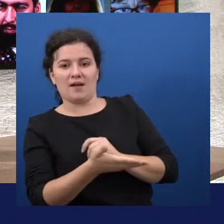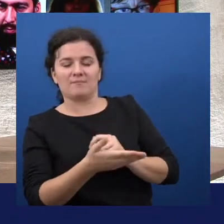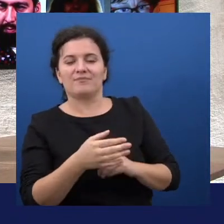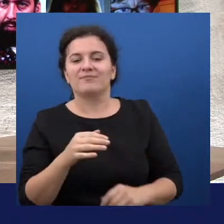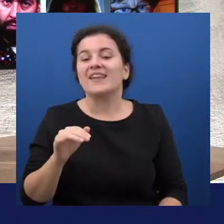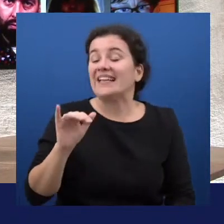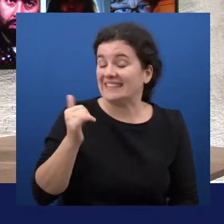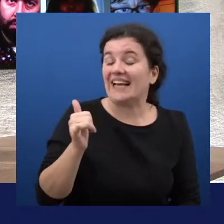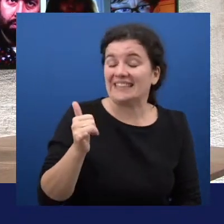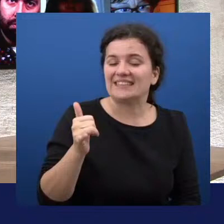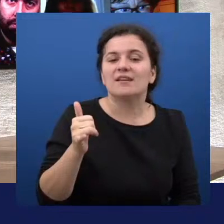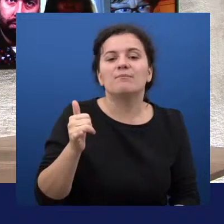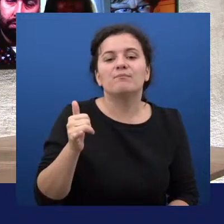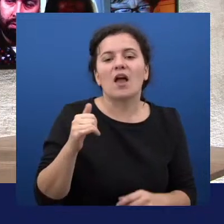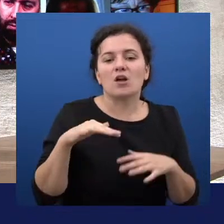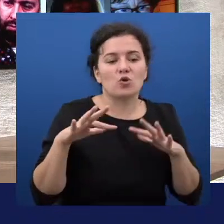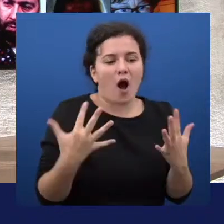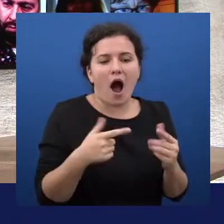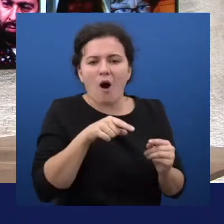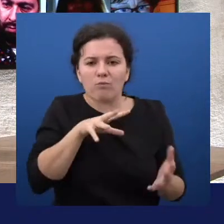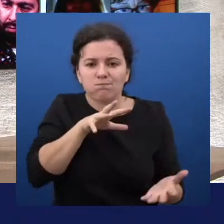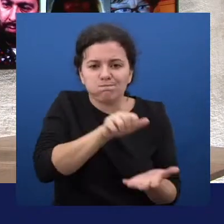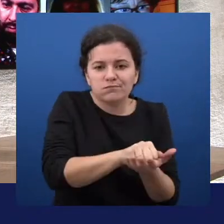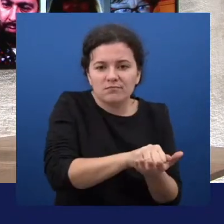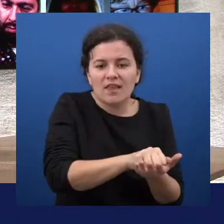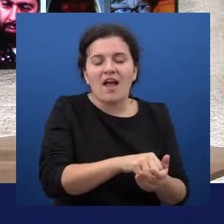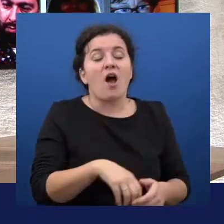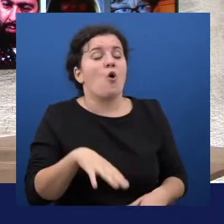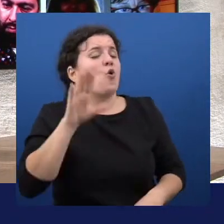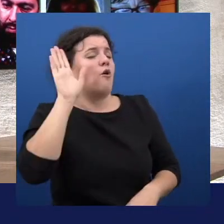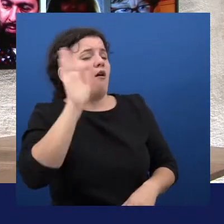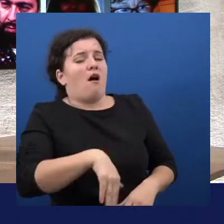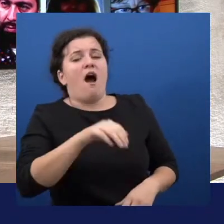There are so many applications for that. I think